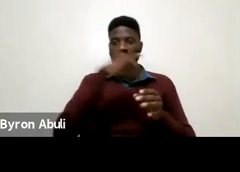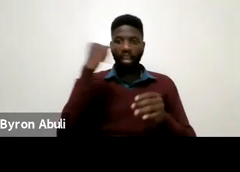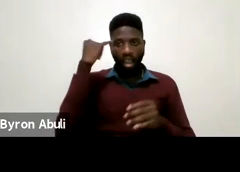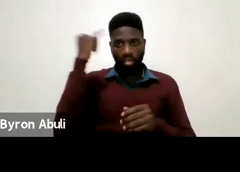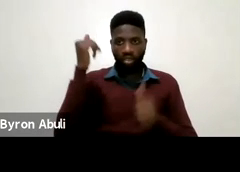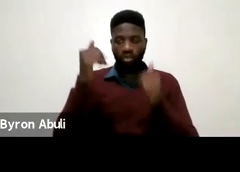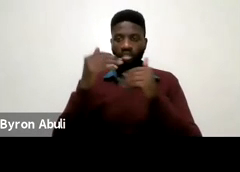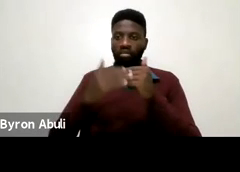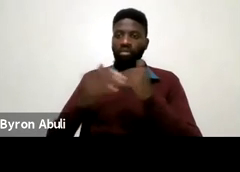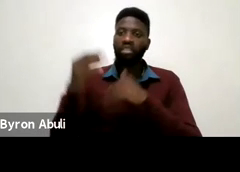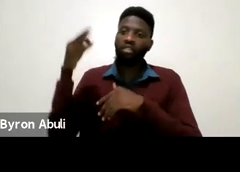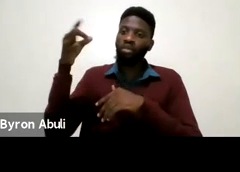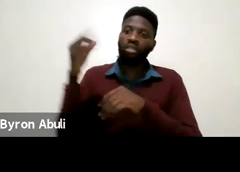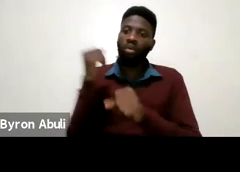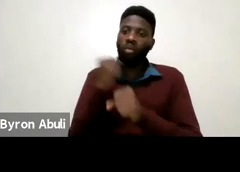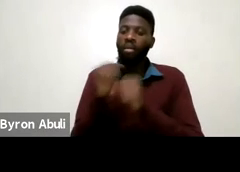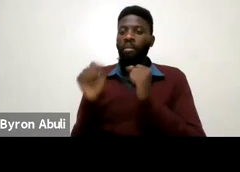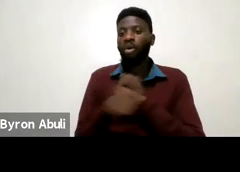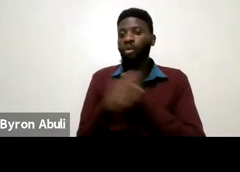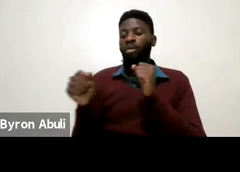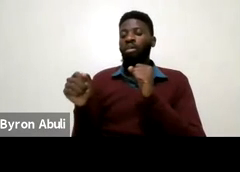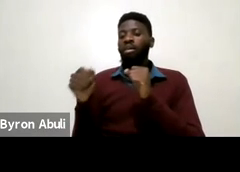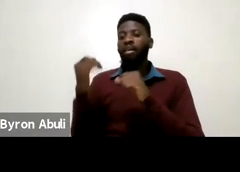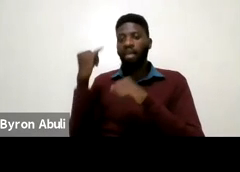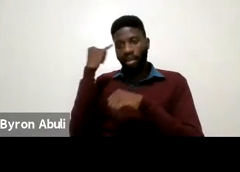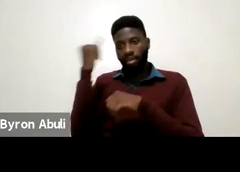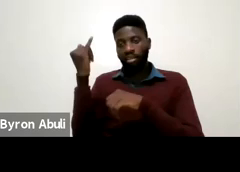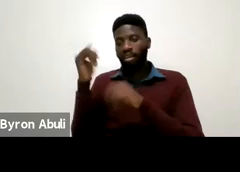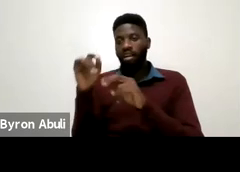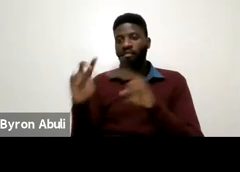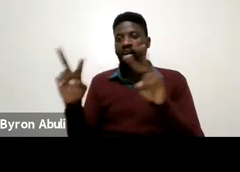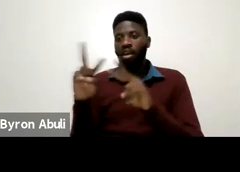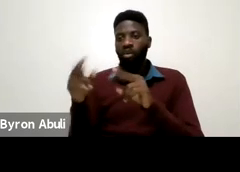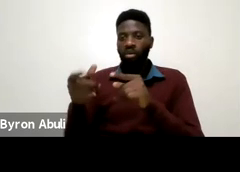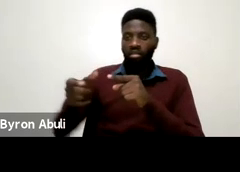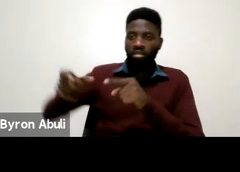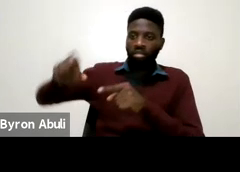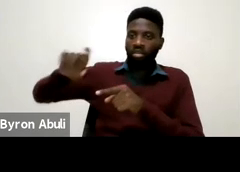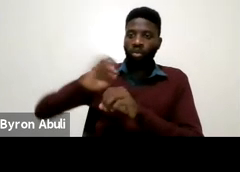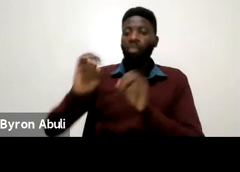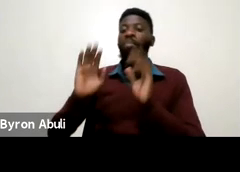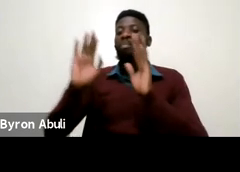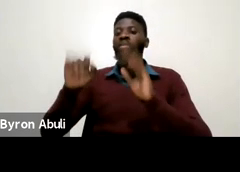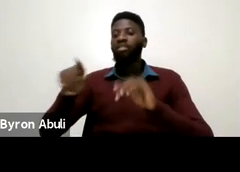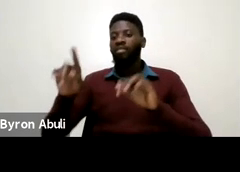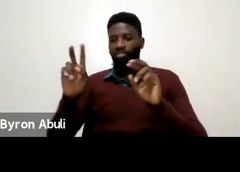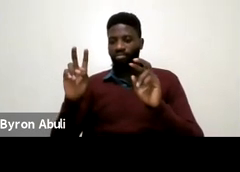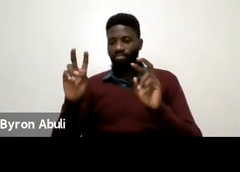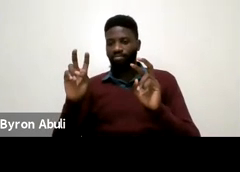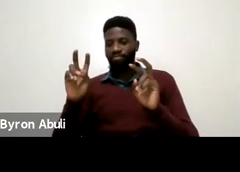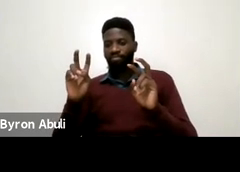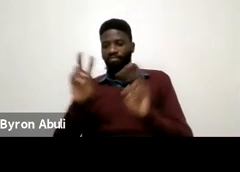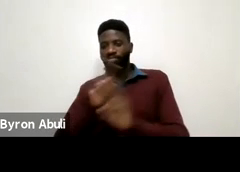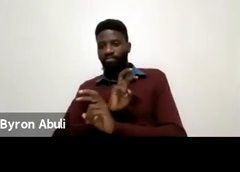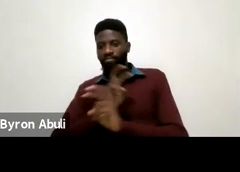obsolete, ideas that will not add value even for yourself. That's why it's important to monitor the environmental conditions and the